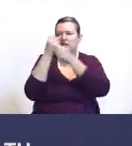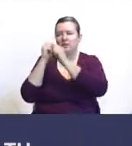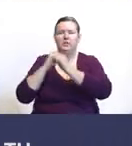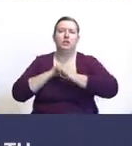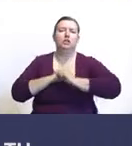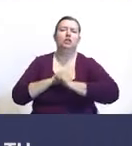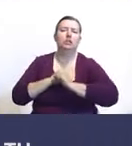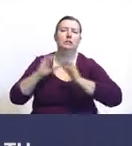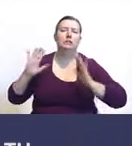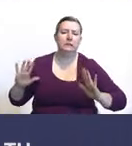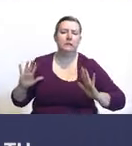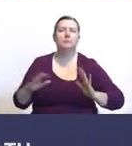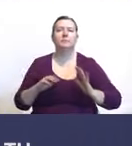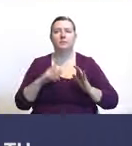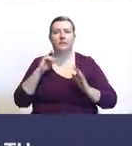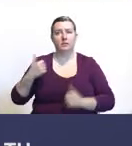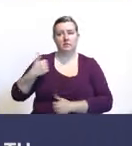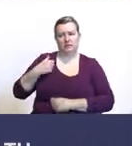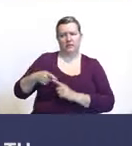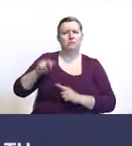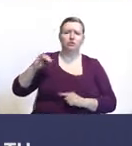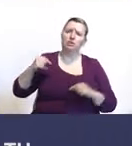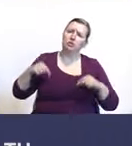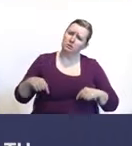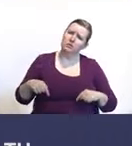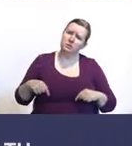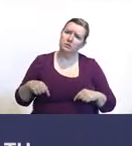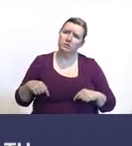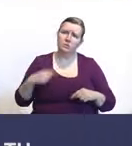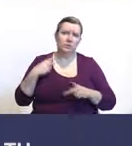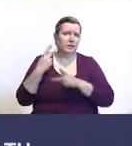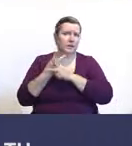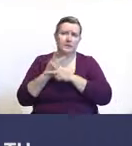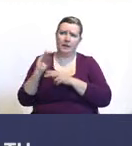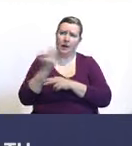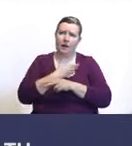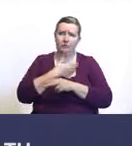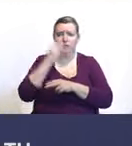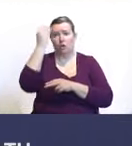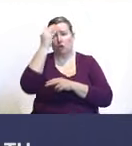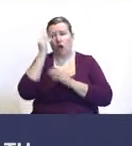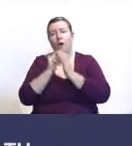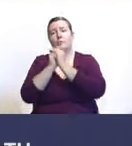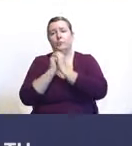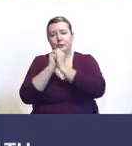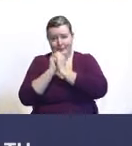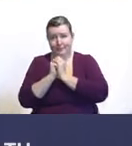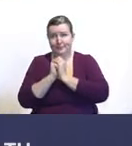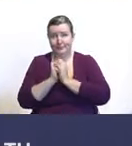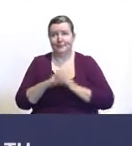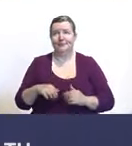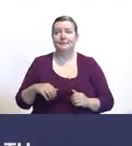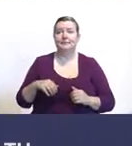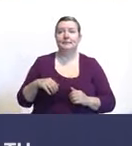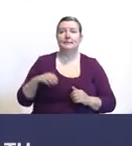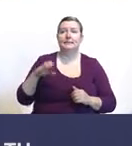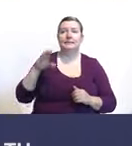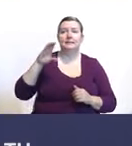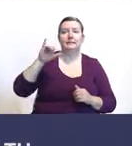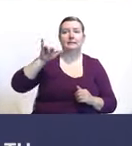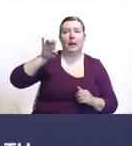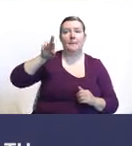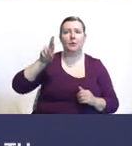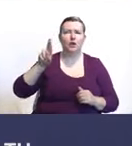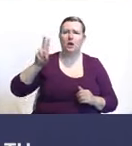our top of mind and thoughts and prayers. Cyber, we are at a very heightened state of alert